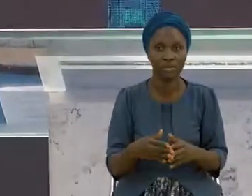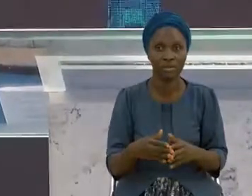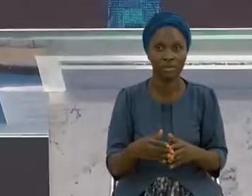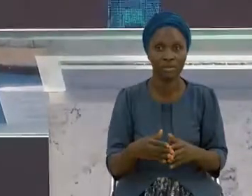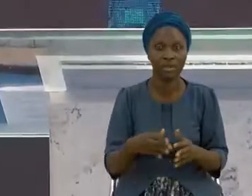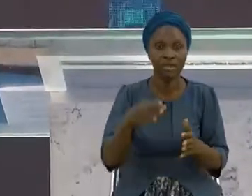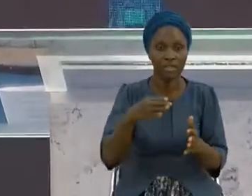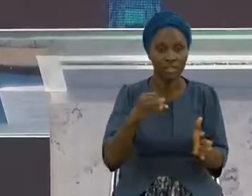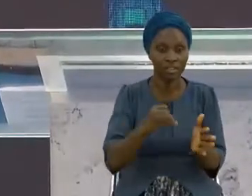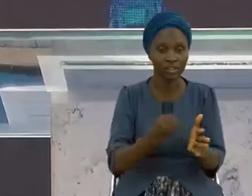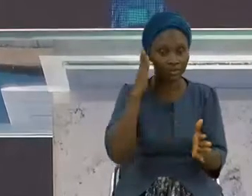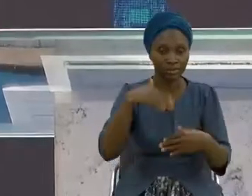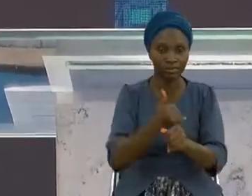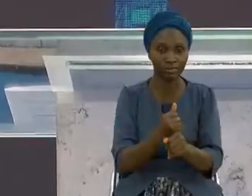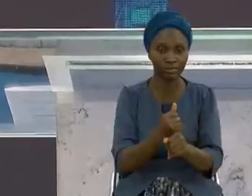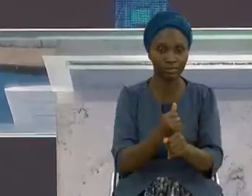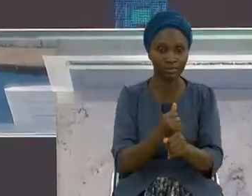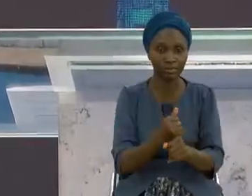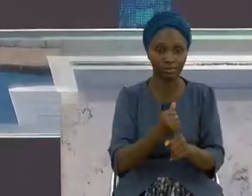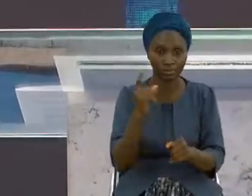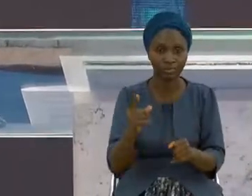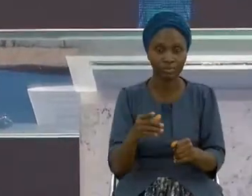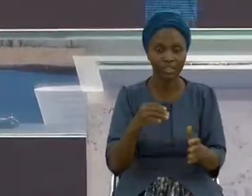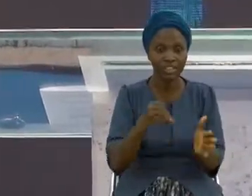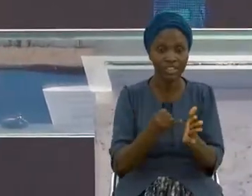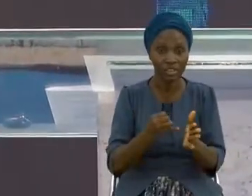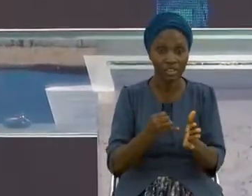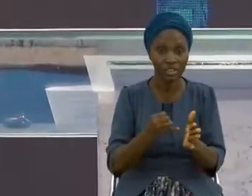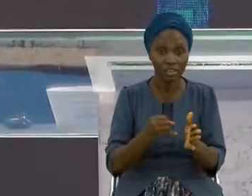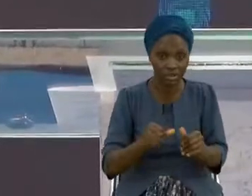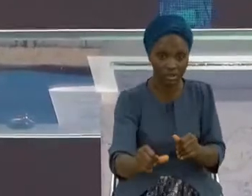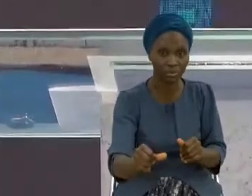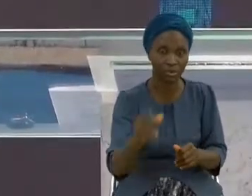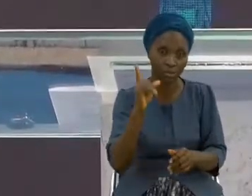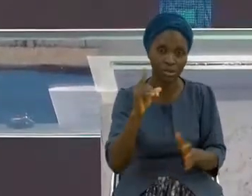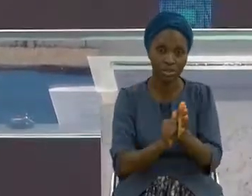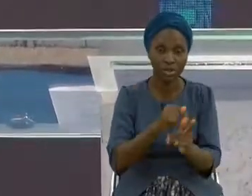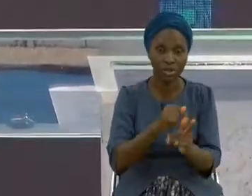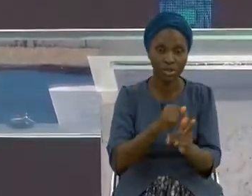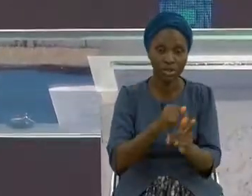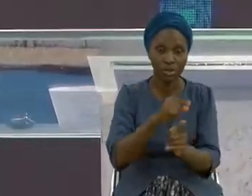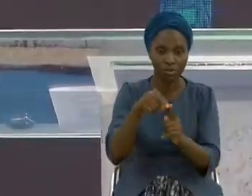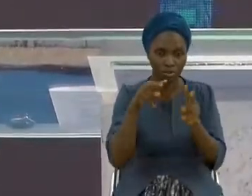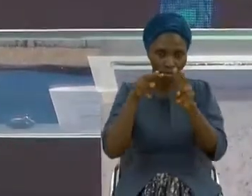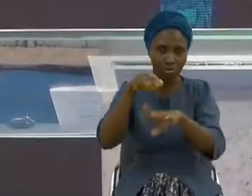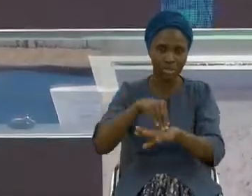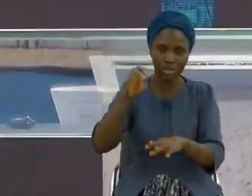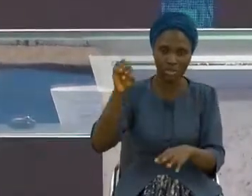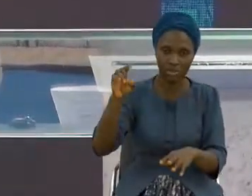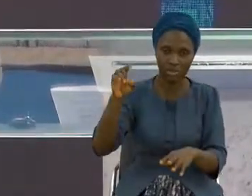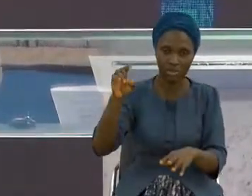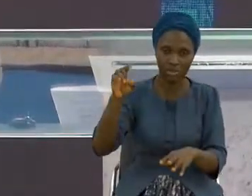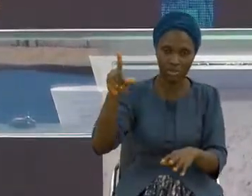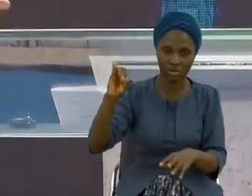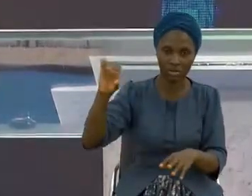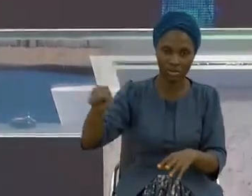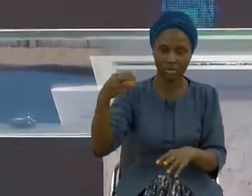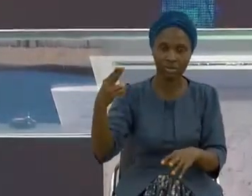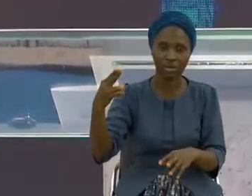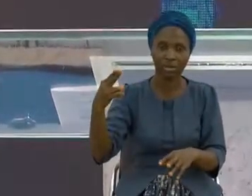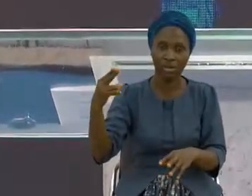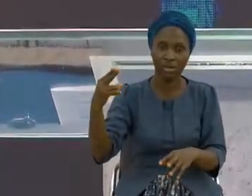when you look at elijah you'll find the double manifestation of the miracle but